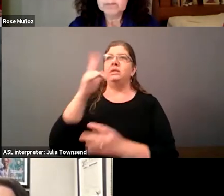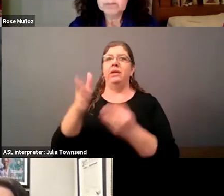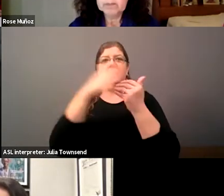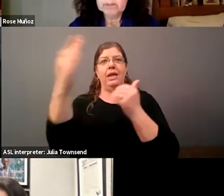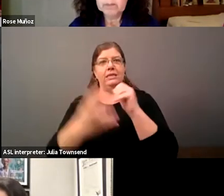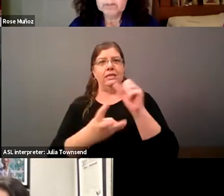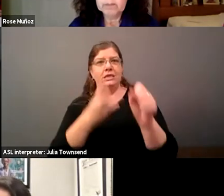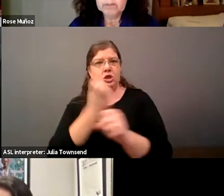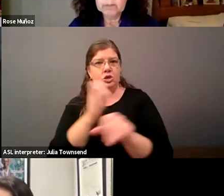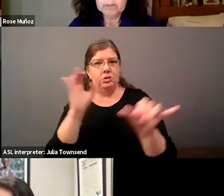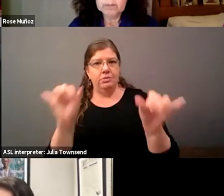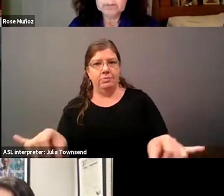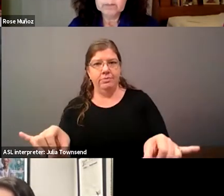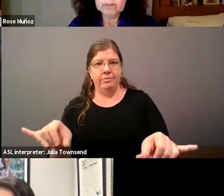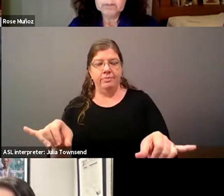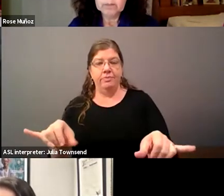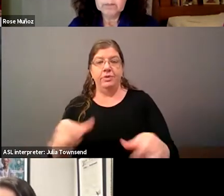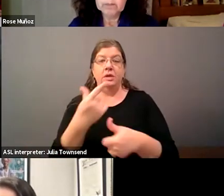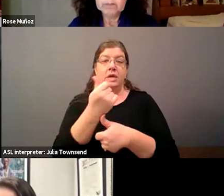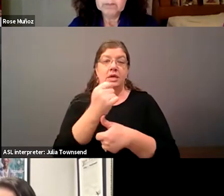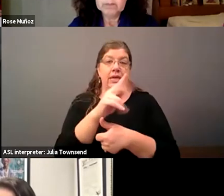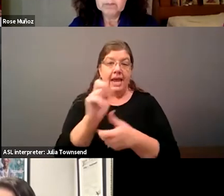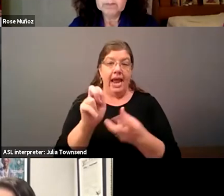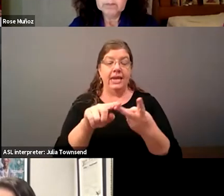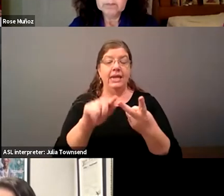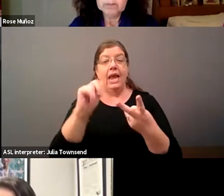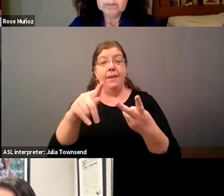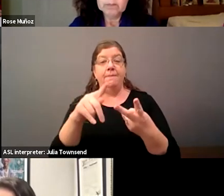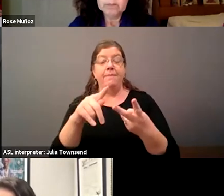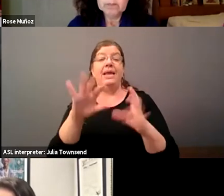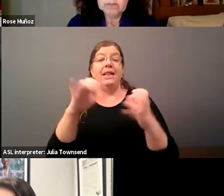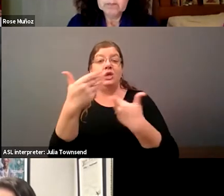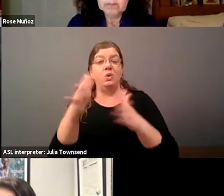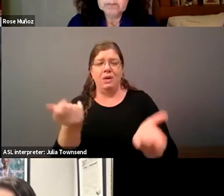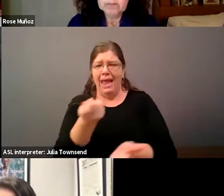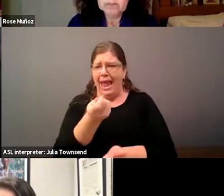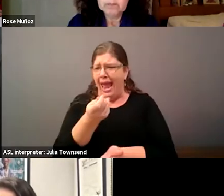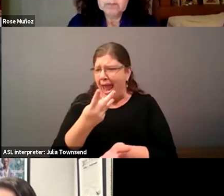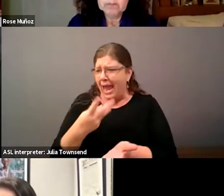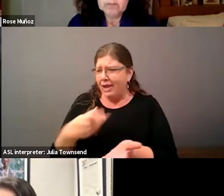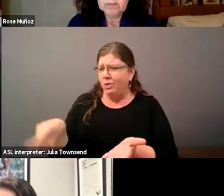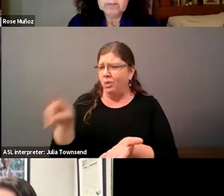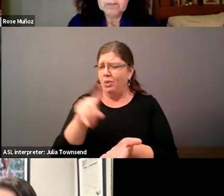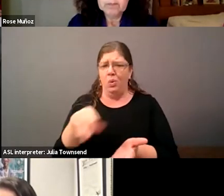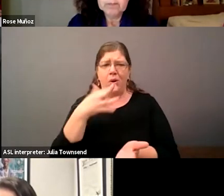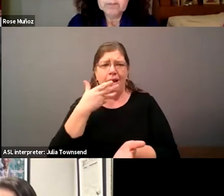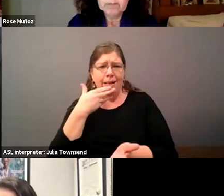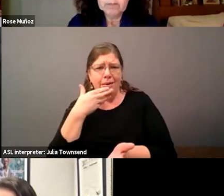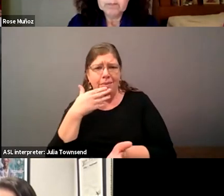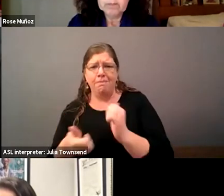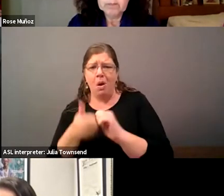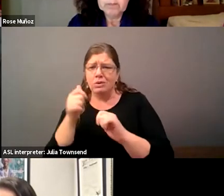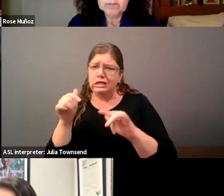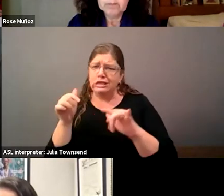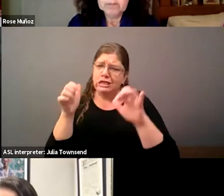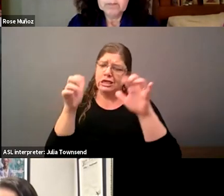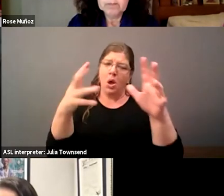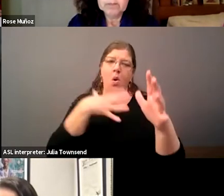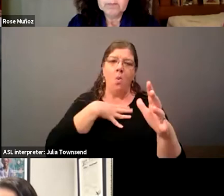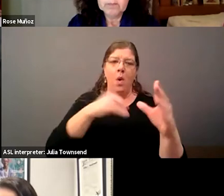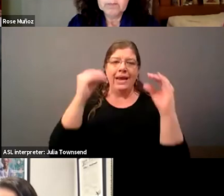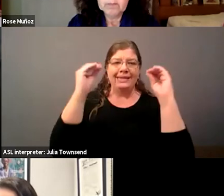years gate and ap classrooms with only a handful of students of color and an overwhelmingly white teaching